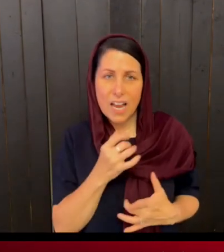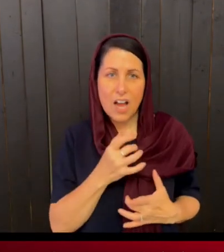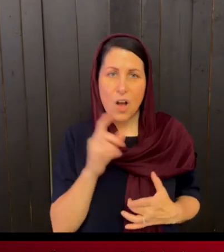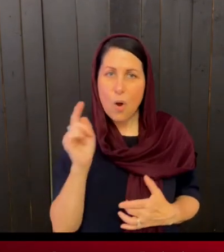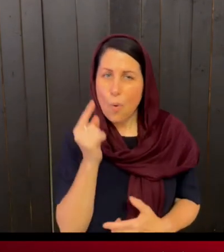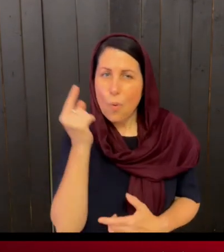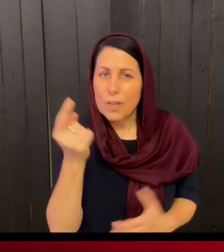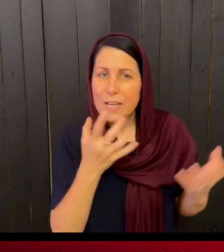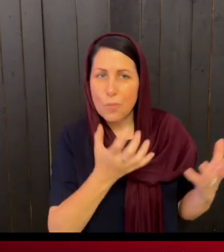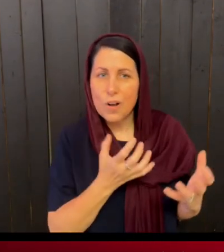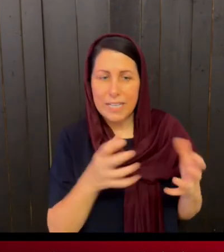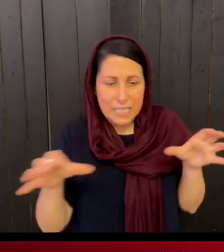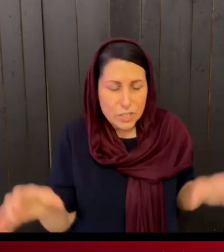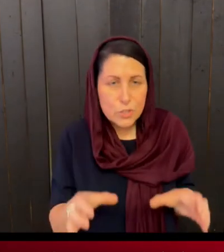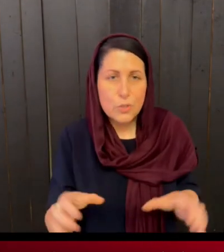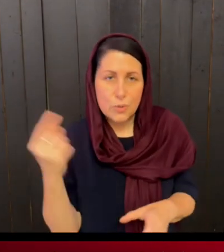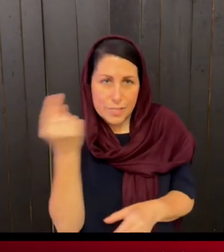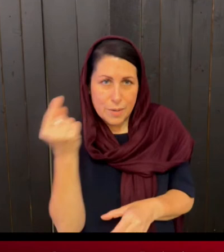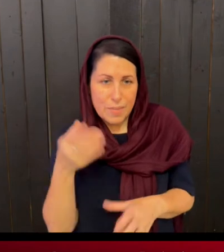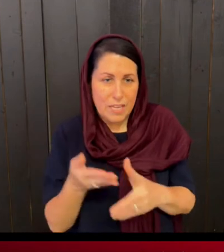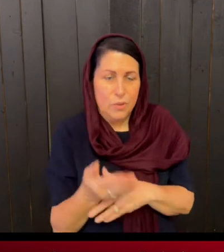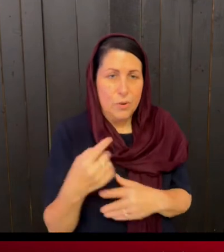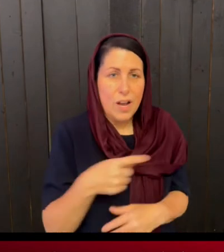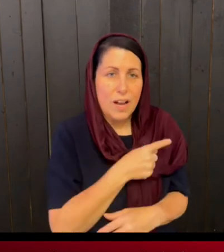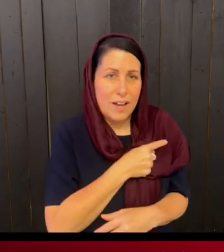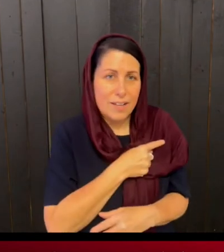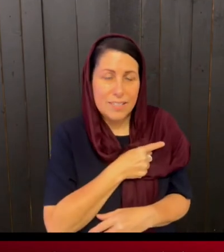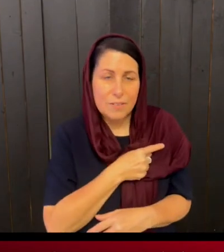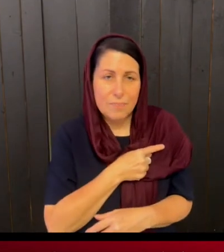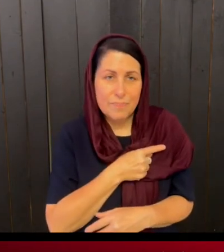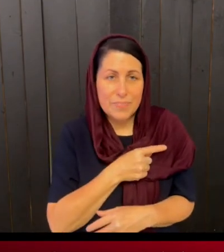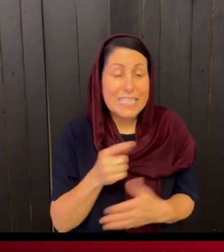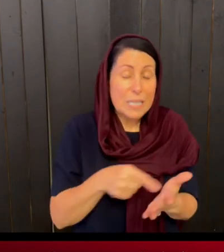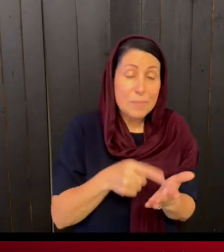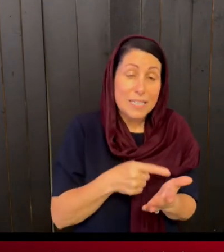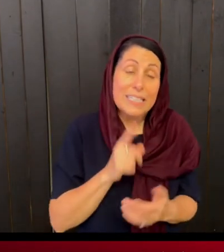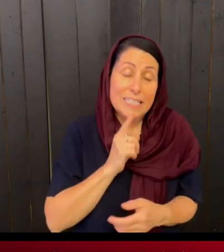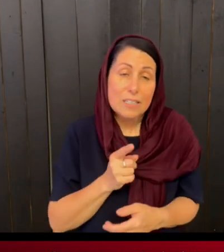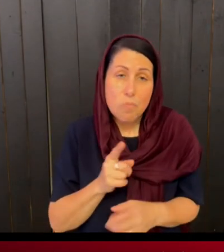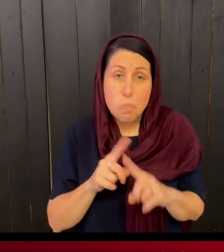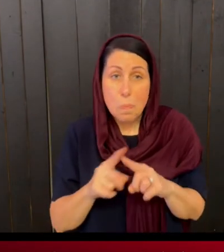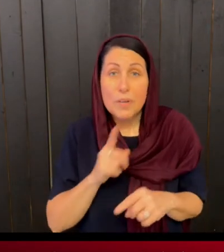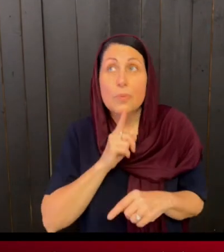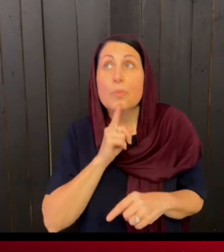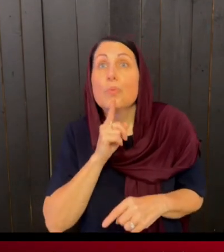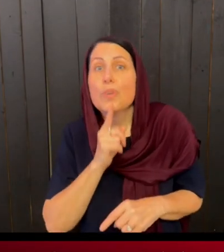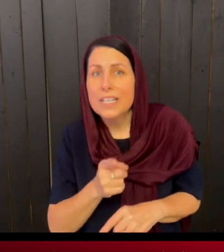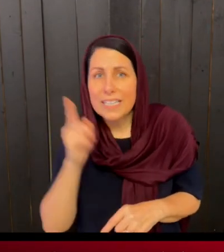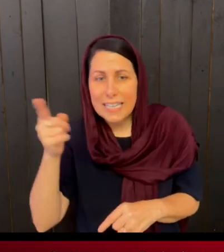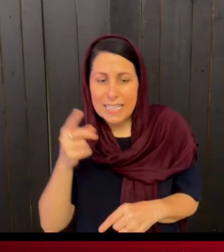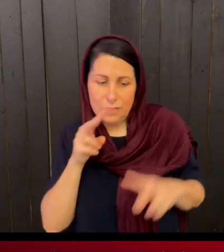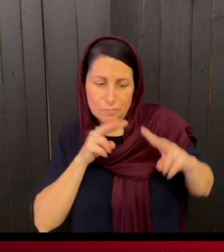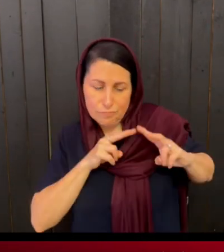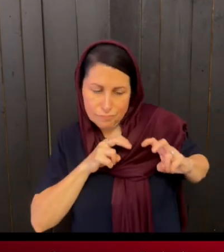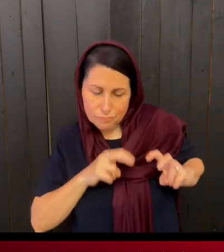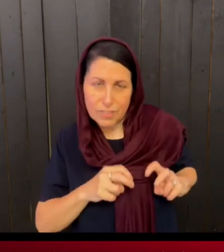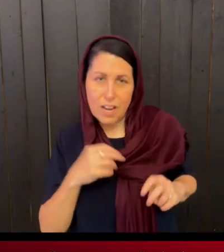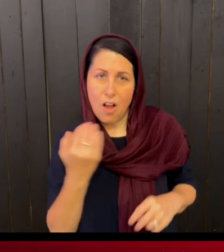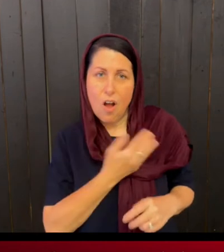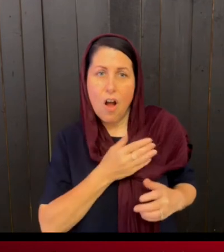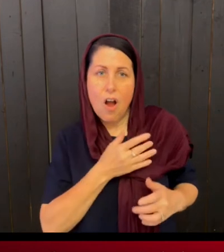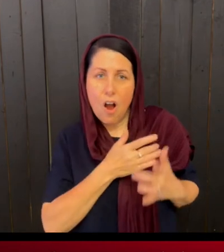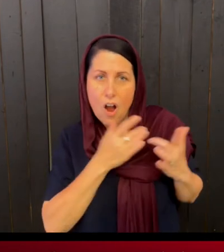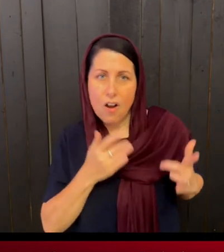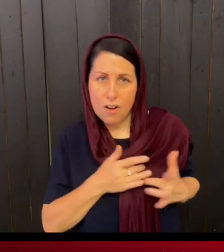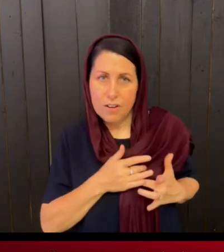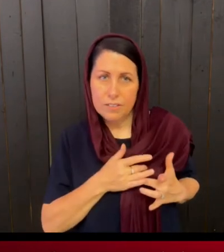He's not just wanting to do something through us necessarily, I think. Sometimes he is, but really he's looking on the heart. I believe he's really wanting to